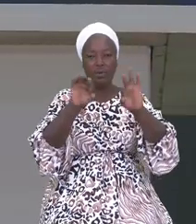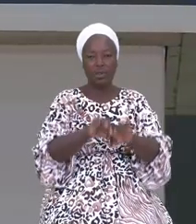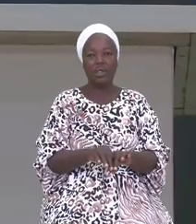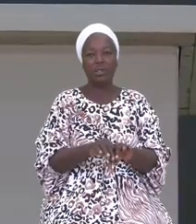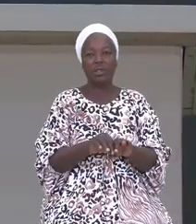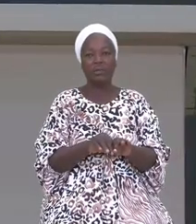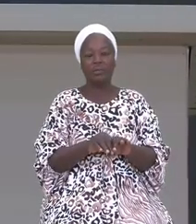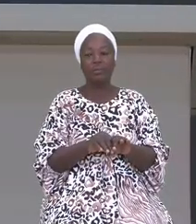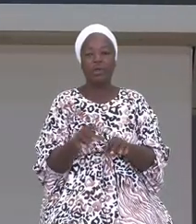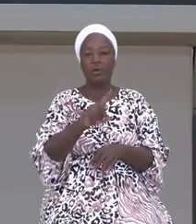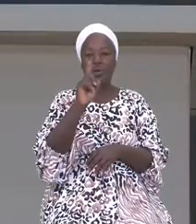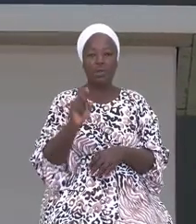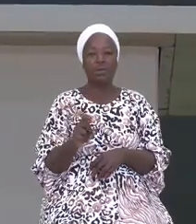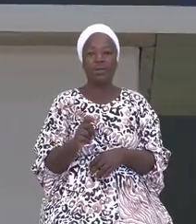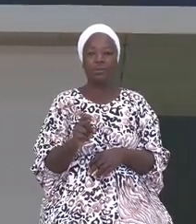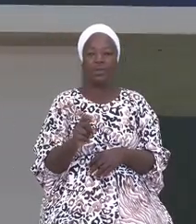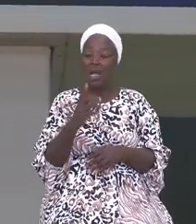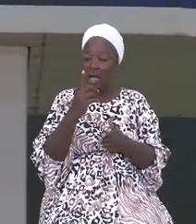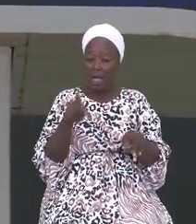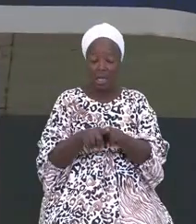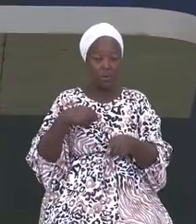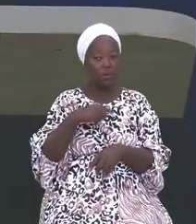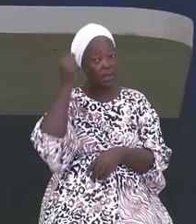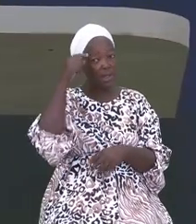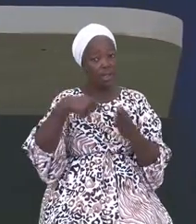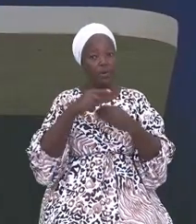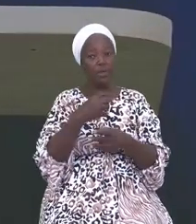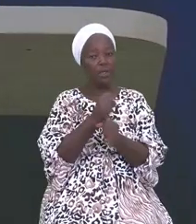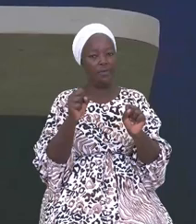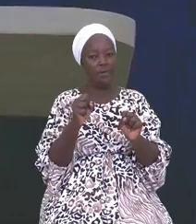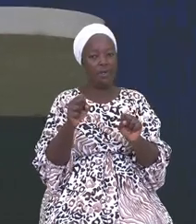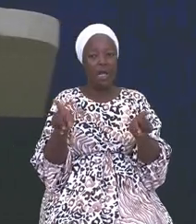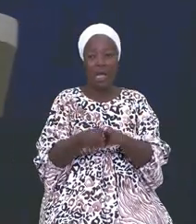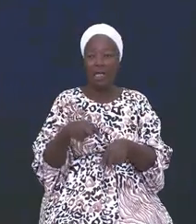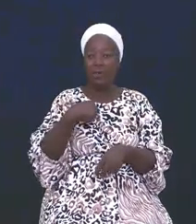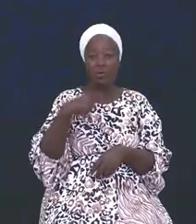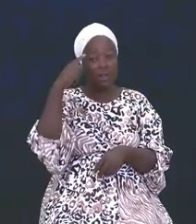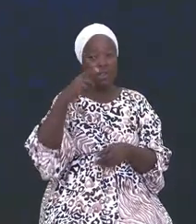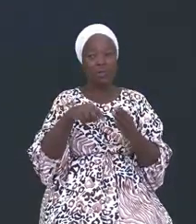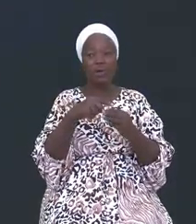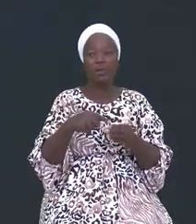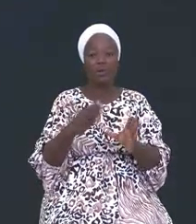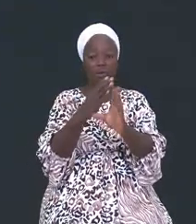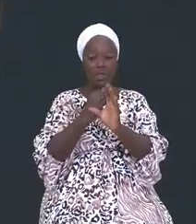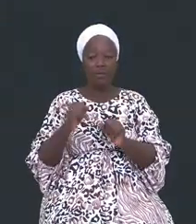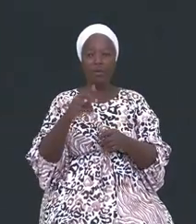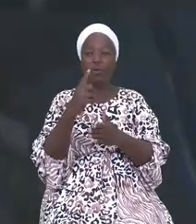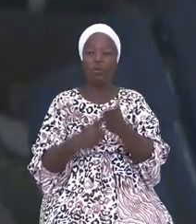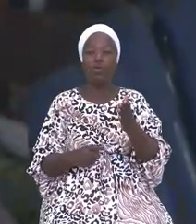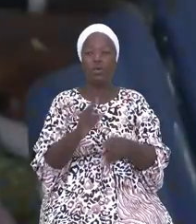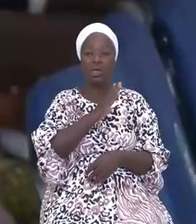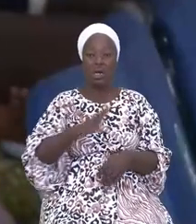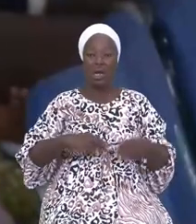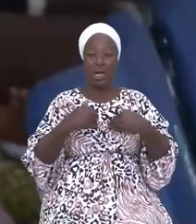we think about salvation, as we think about receiving what Christ has brought